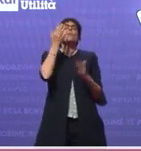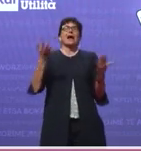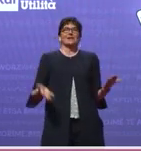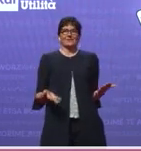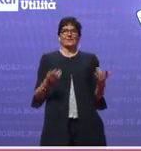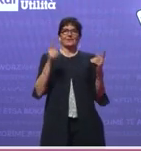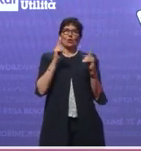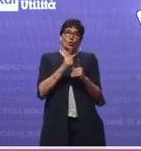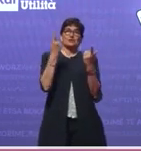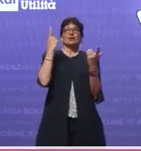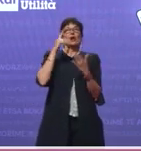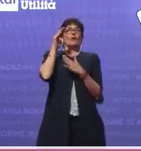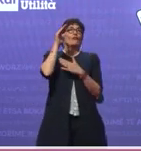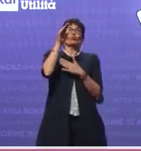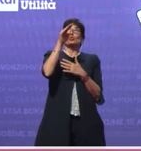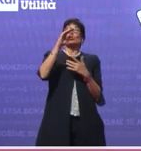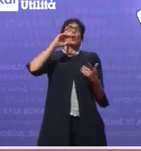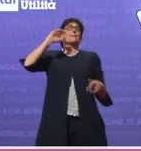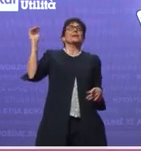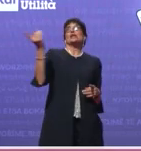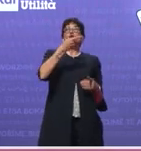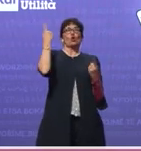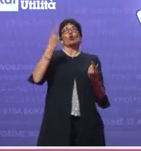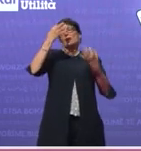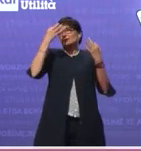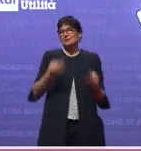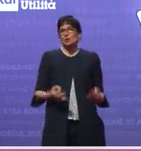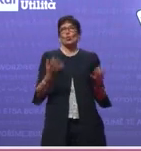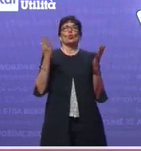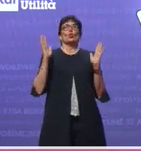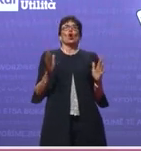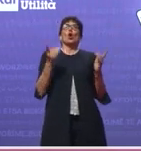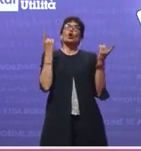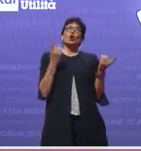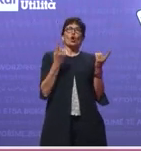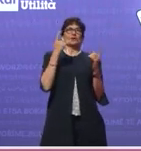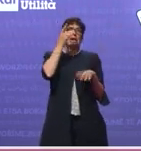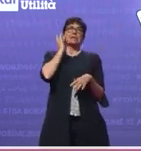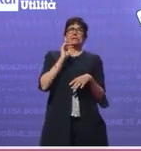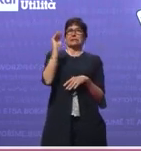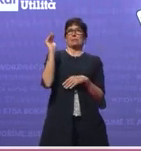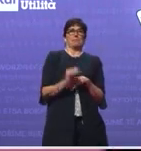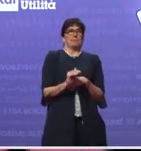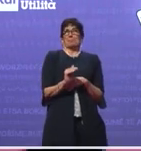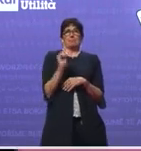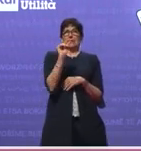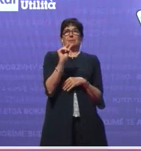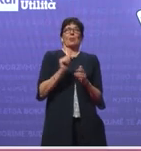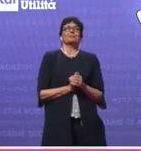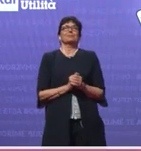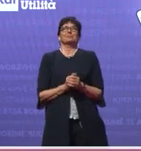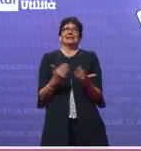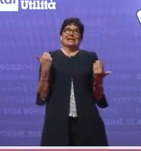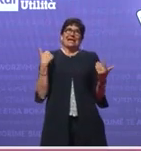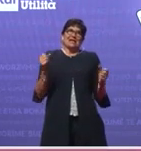possible future with the lowest risks. So I hope you'll take time to interact with Sophia. Sophia, thank you so